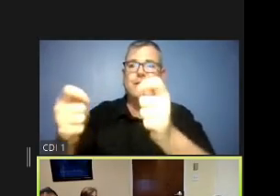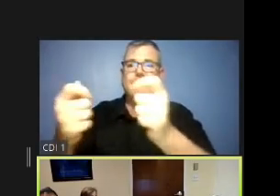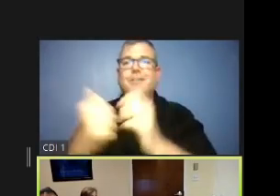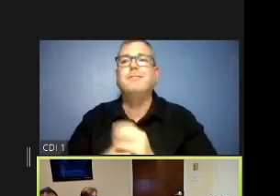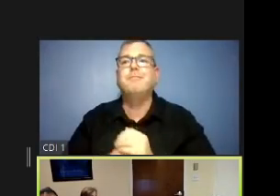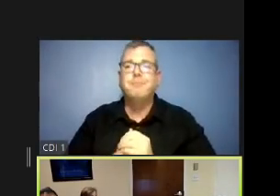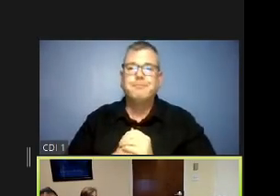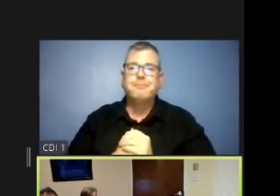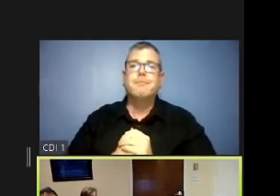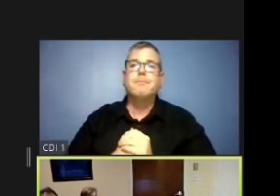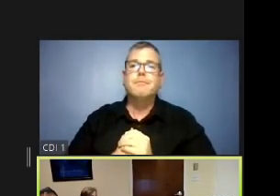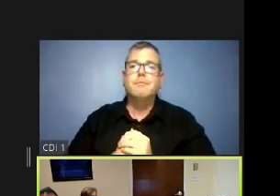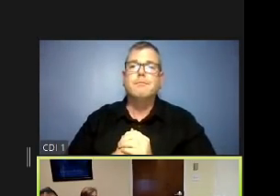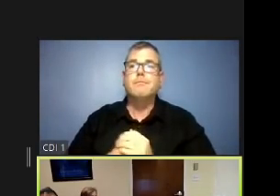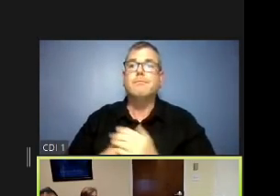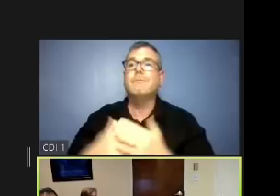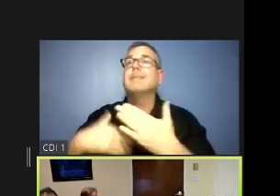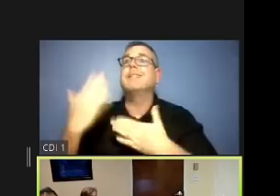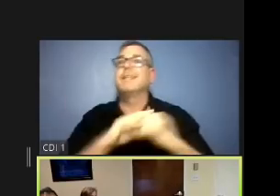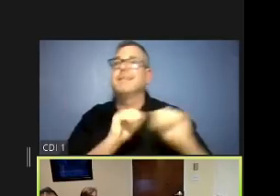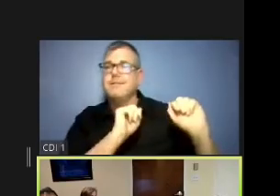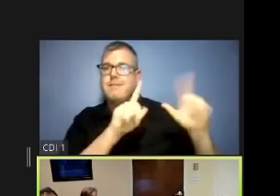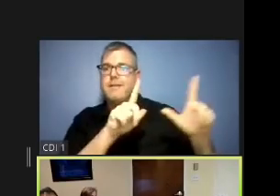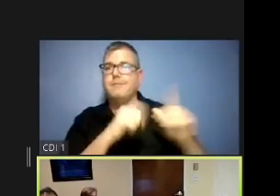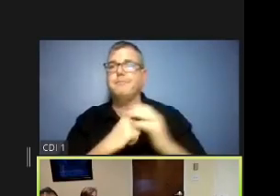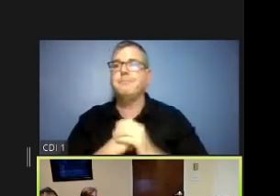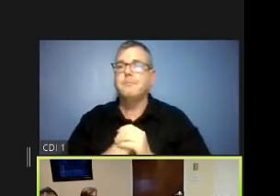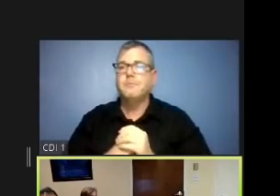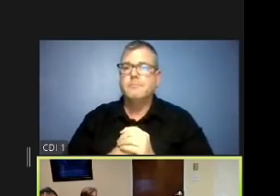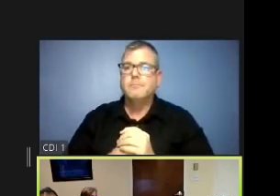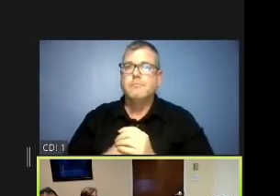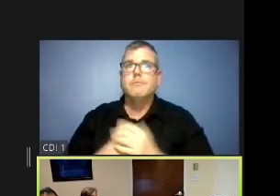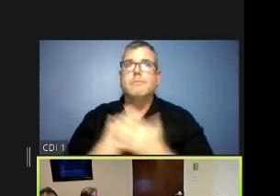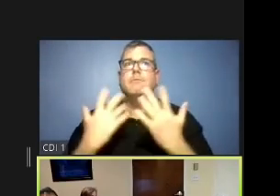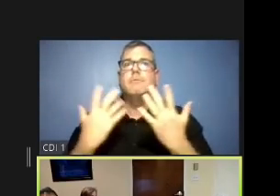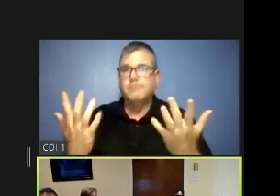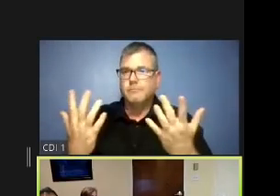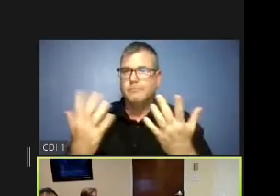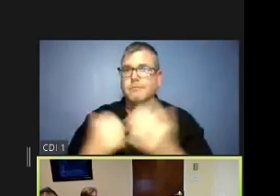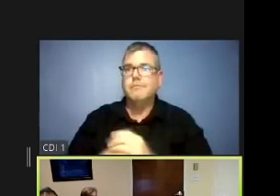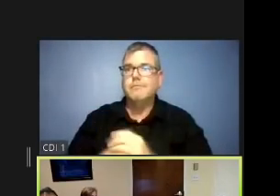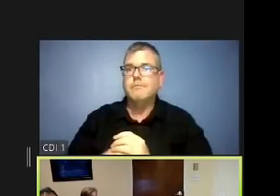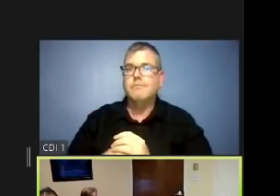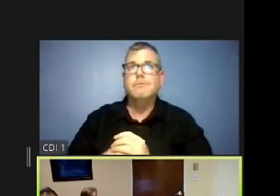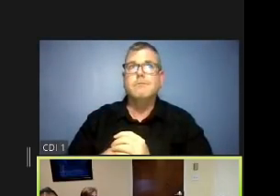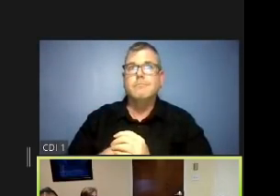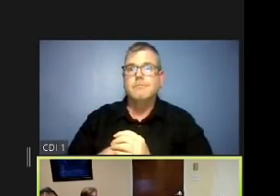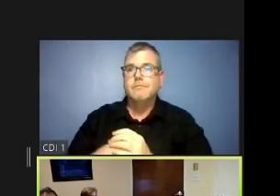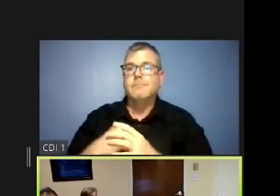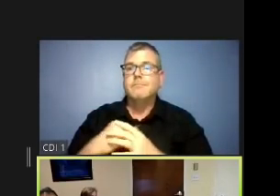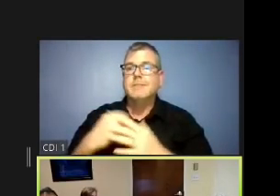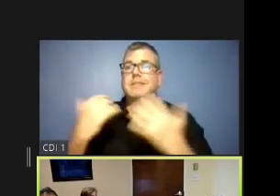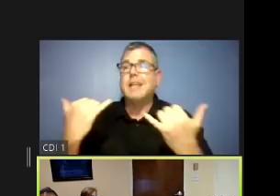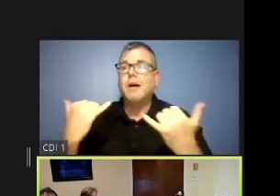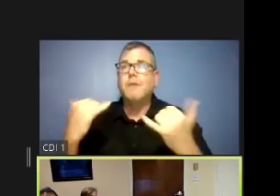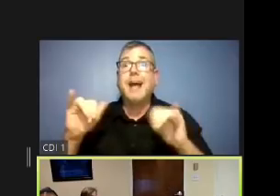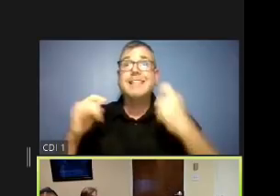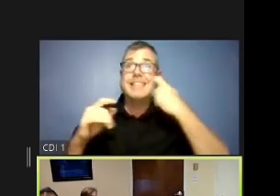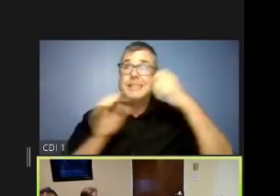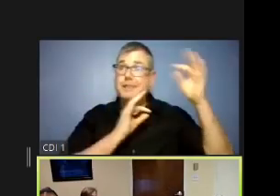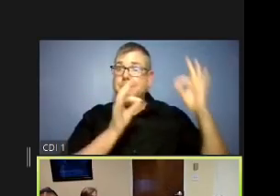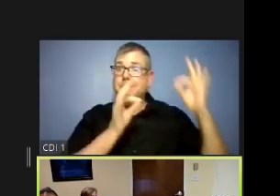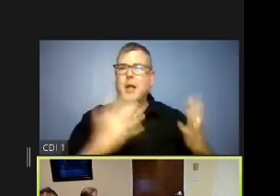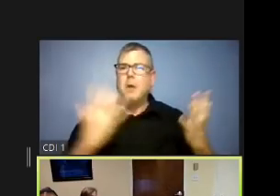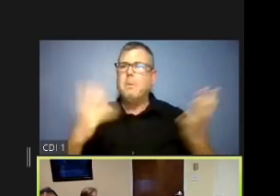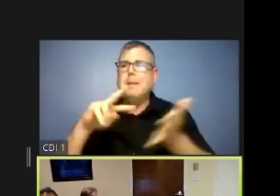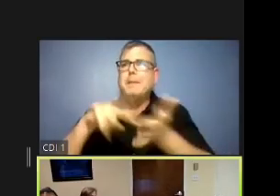really, this brings up the question of what does all of this mean in terms of our recommendations for vaccination